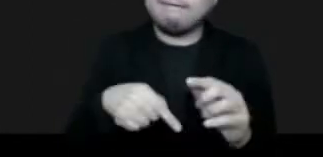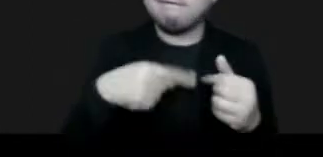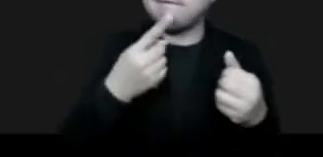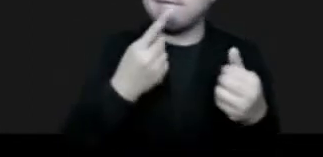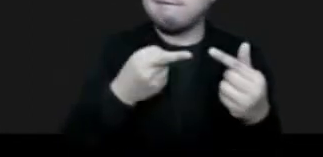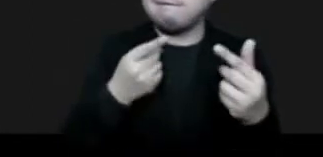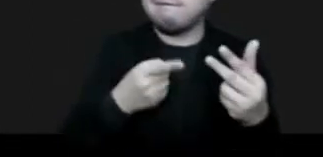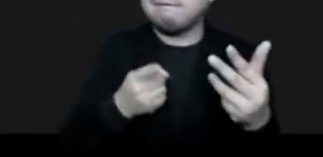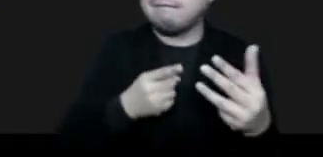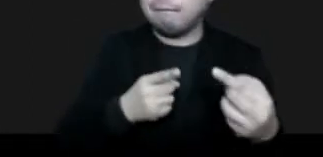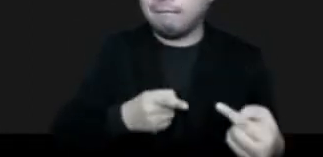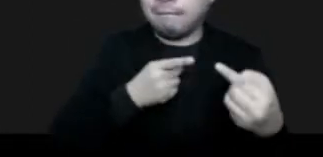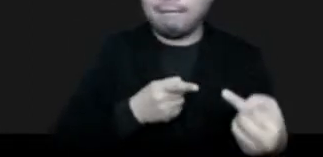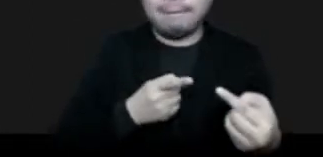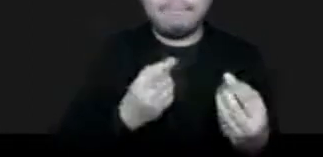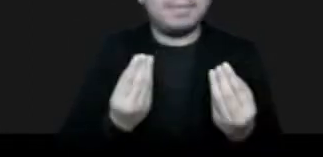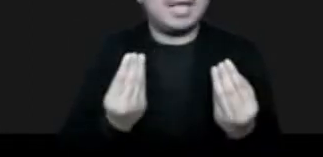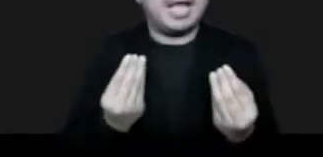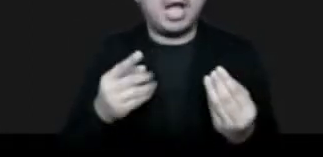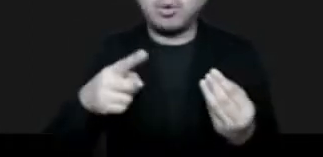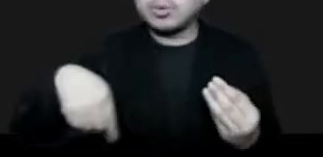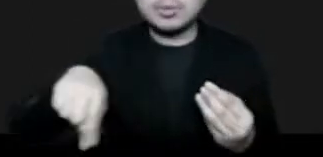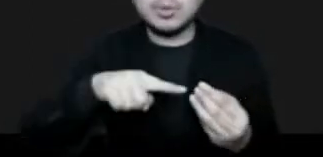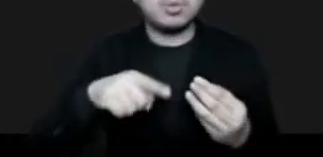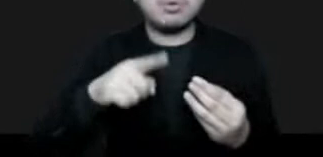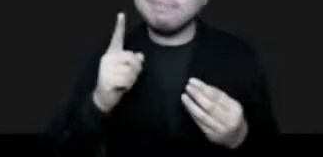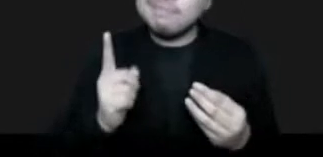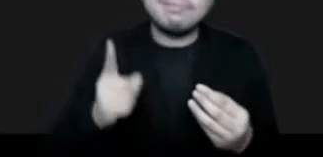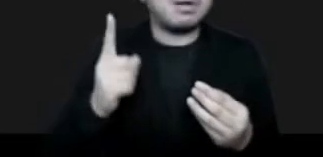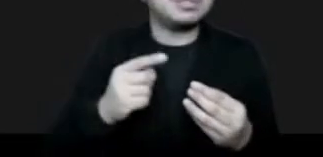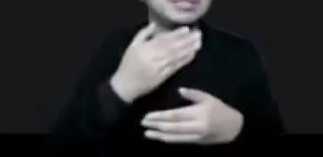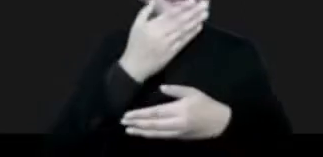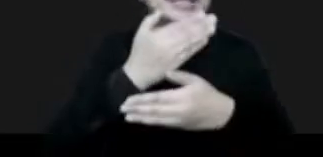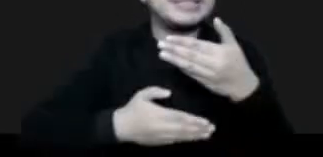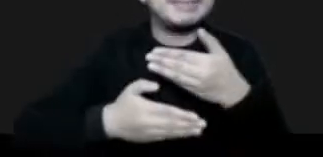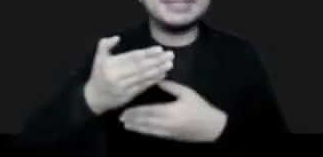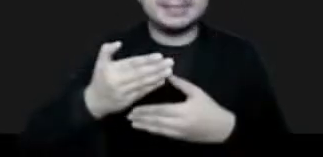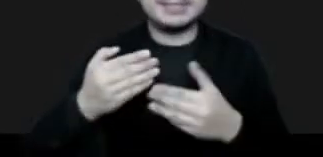act to ensure disability inclusion. So some countries, some